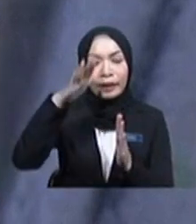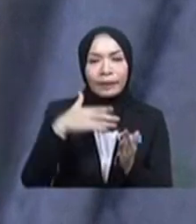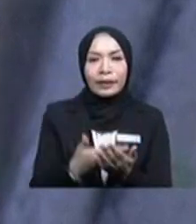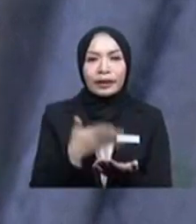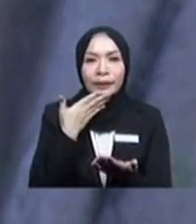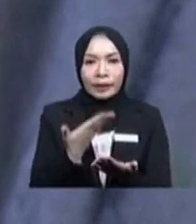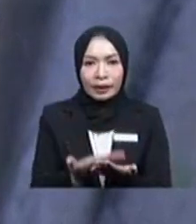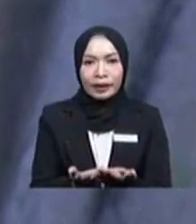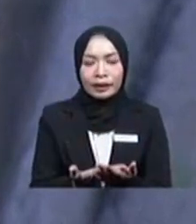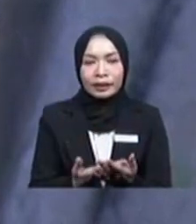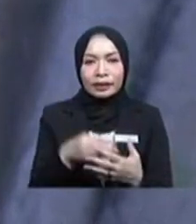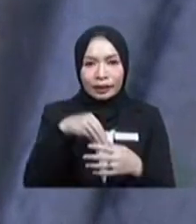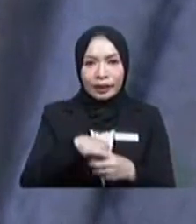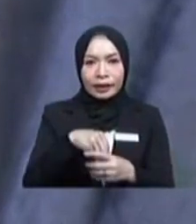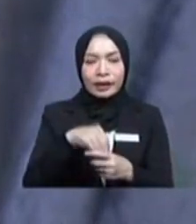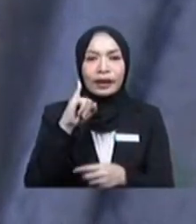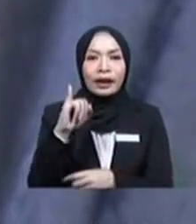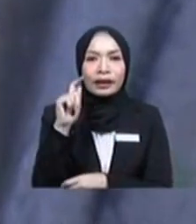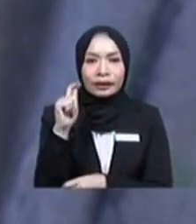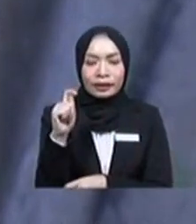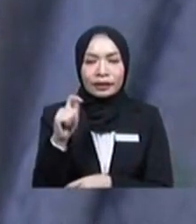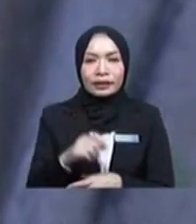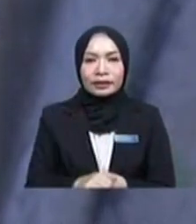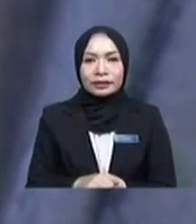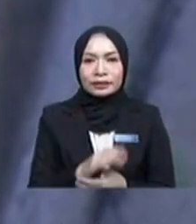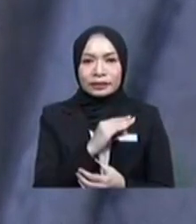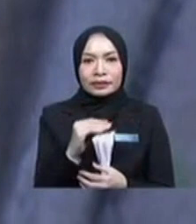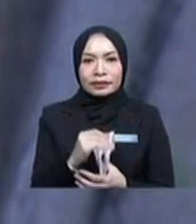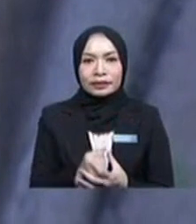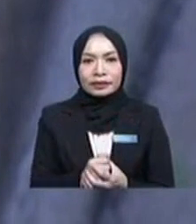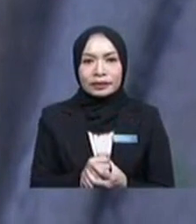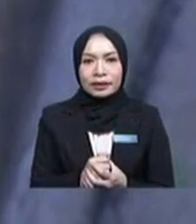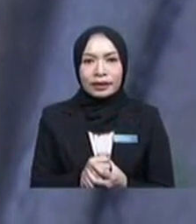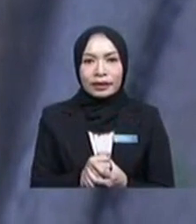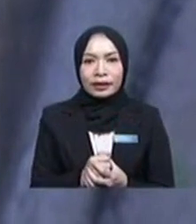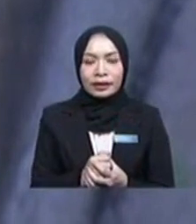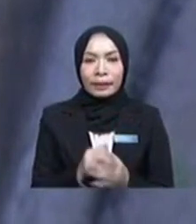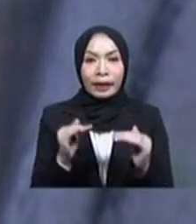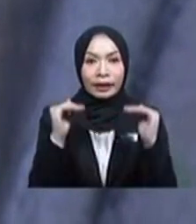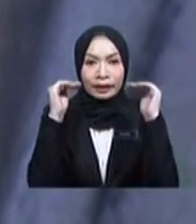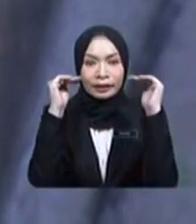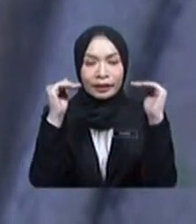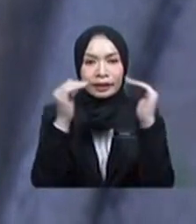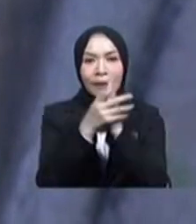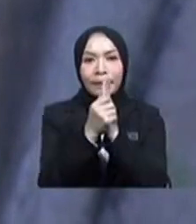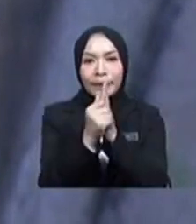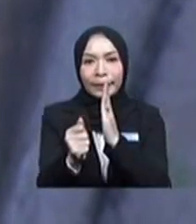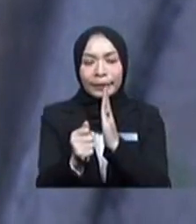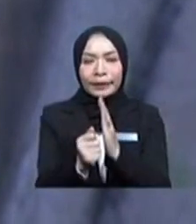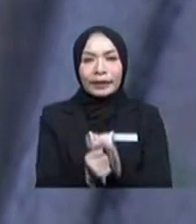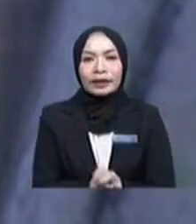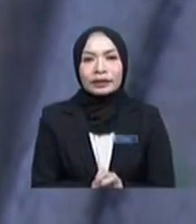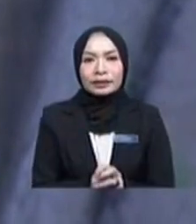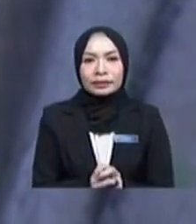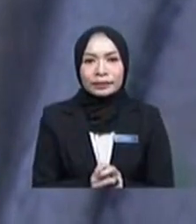technology, enriching quality digital content, upskilling teacher competencies, and cultivating